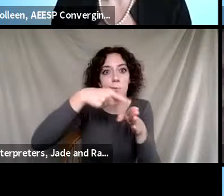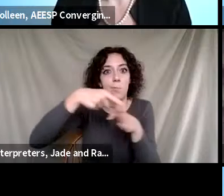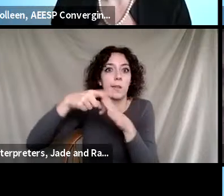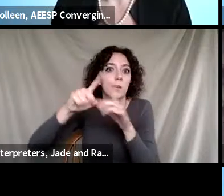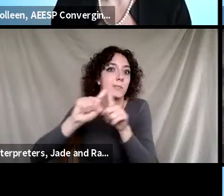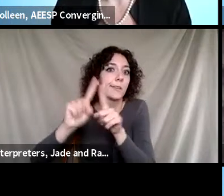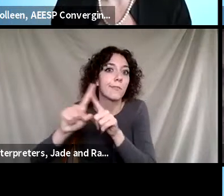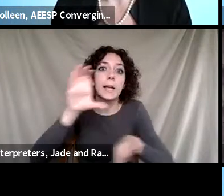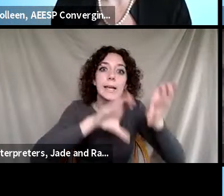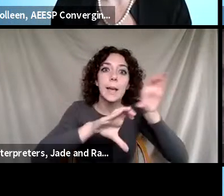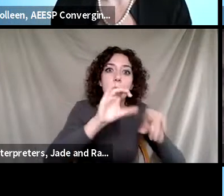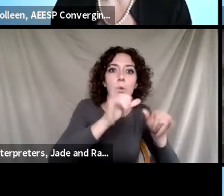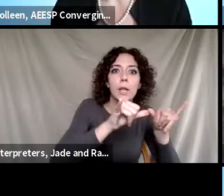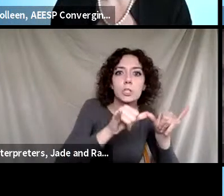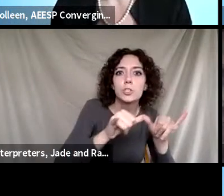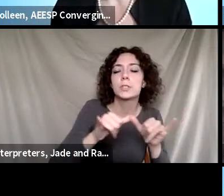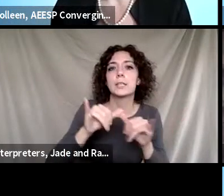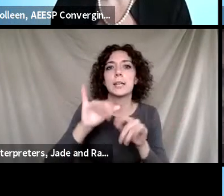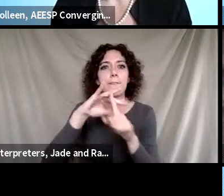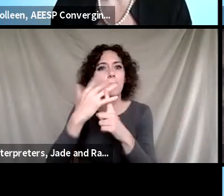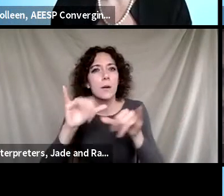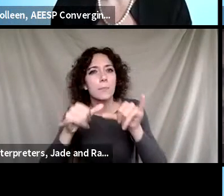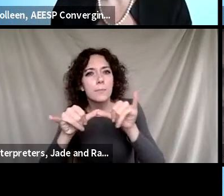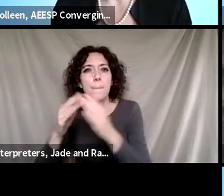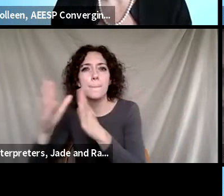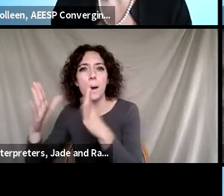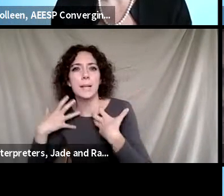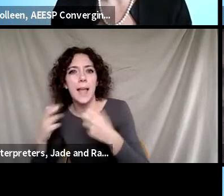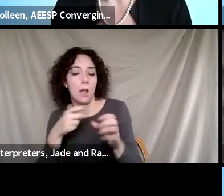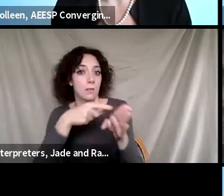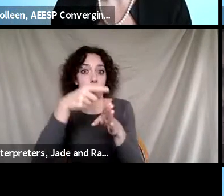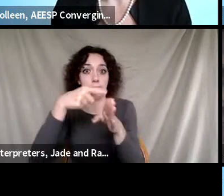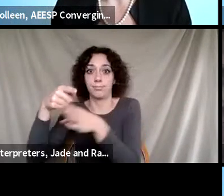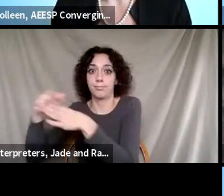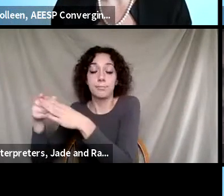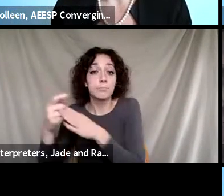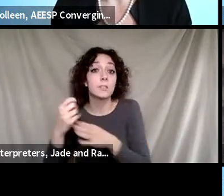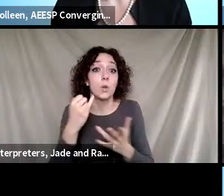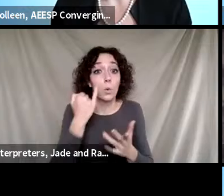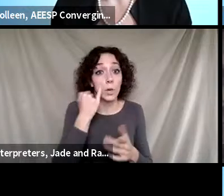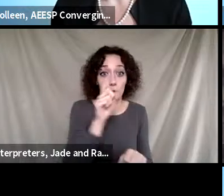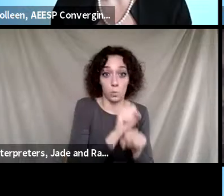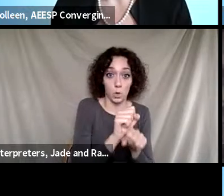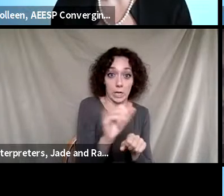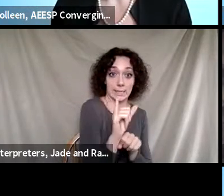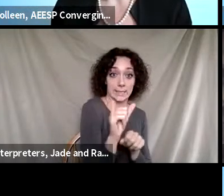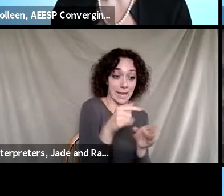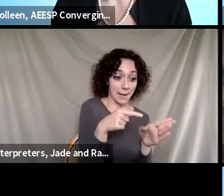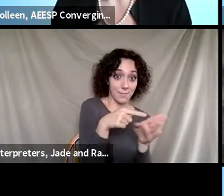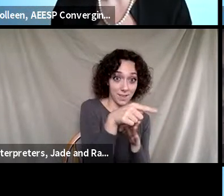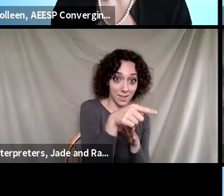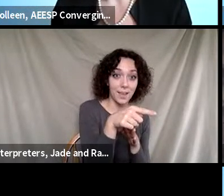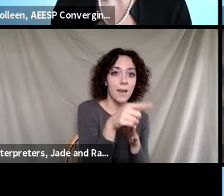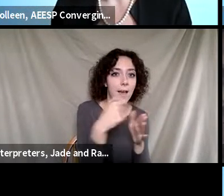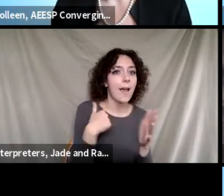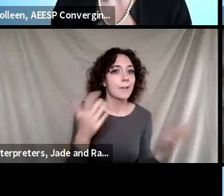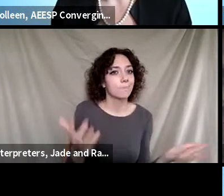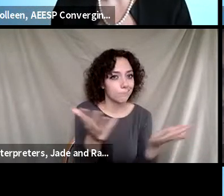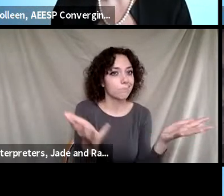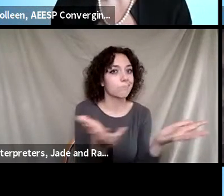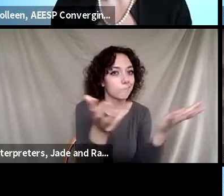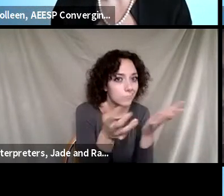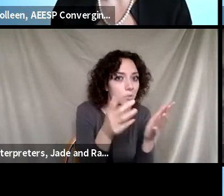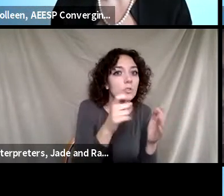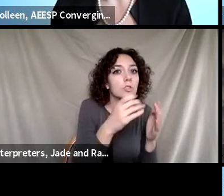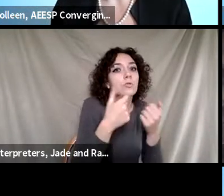engineering, environmental engineers, public health people. If you're working in the same media, I think we should encourage each other to talk to one another a lot